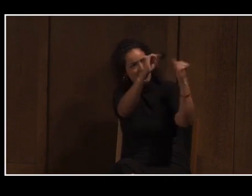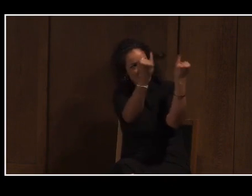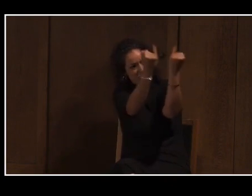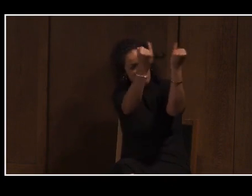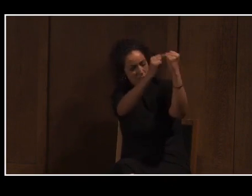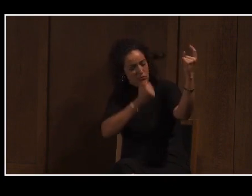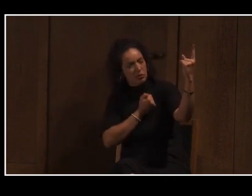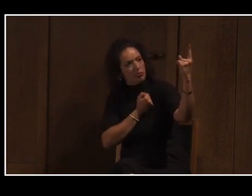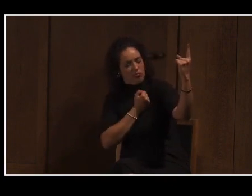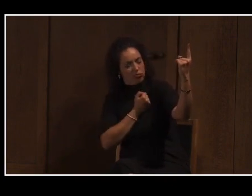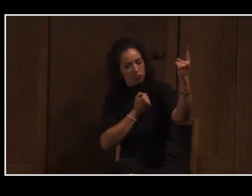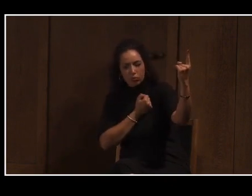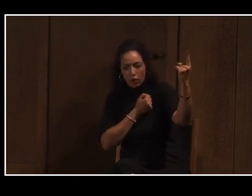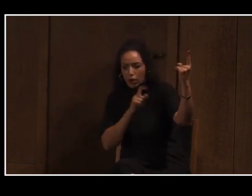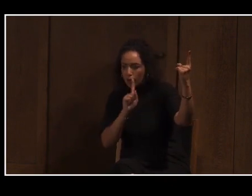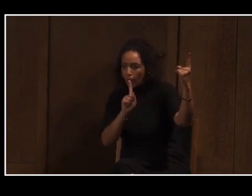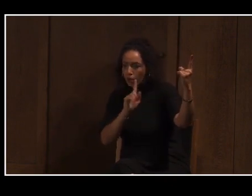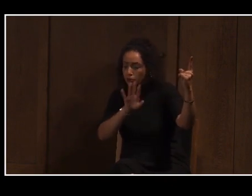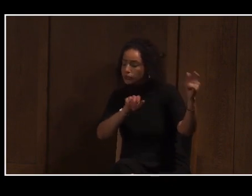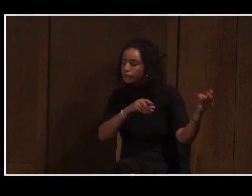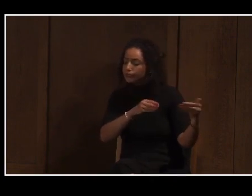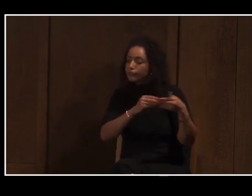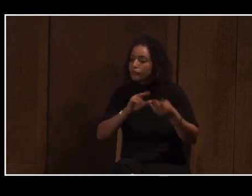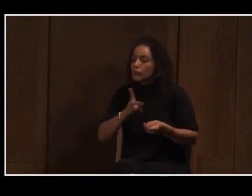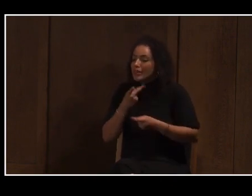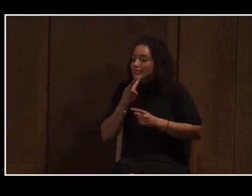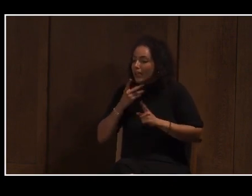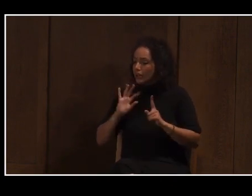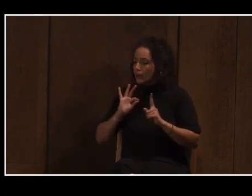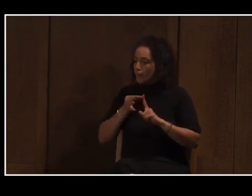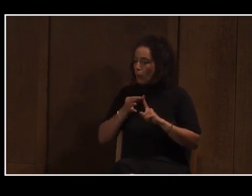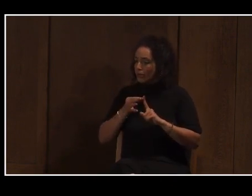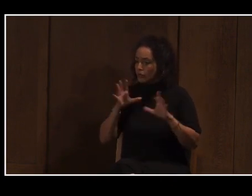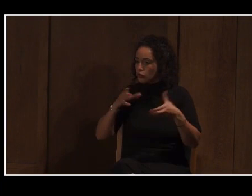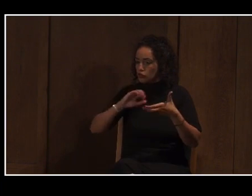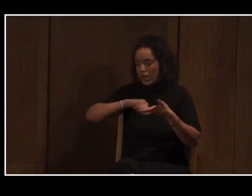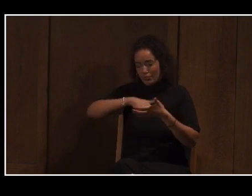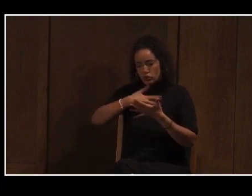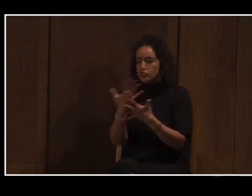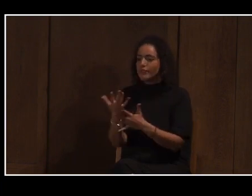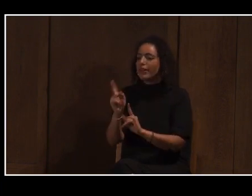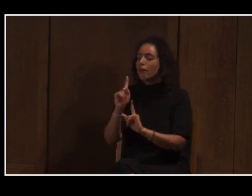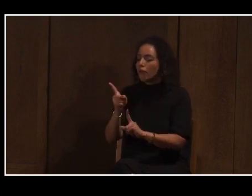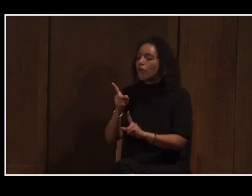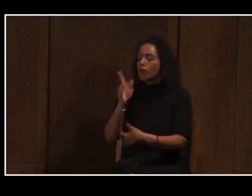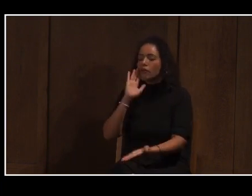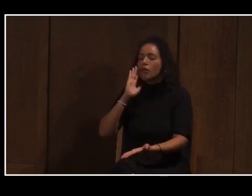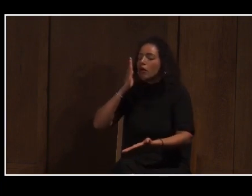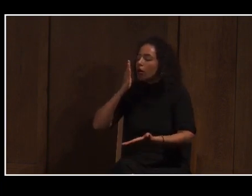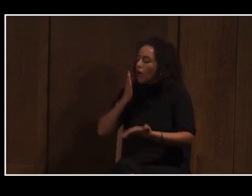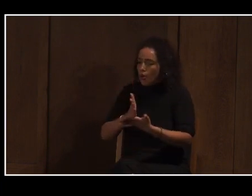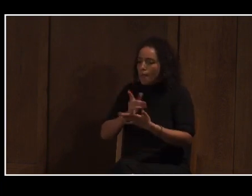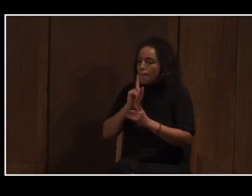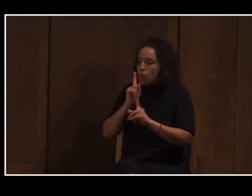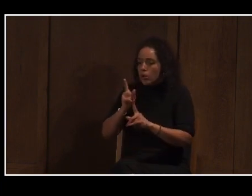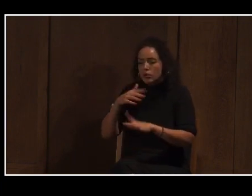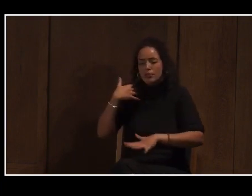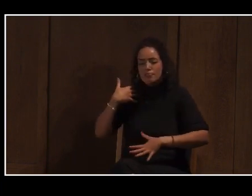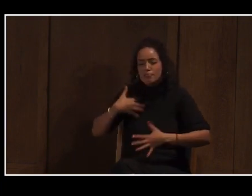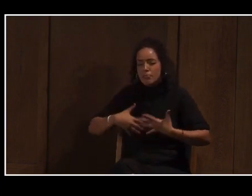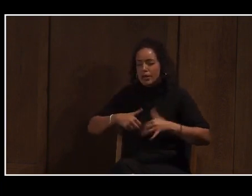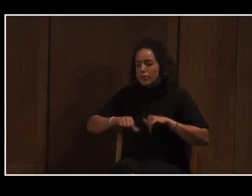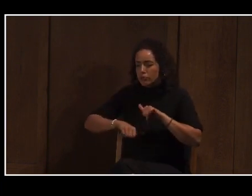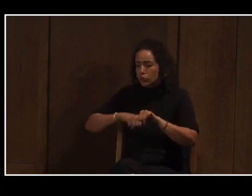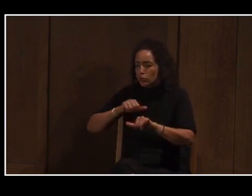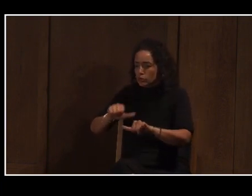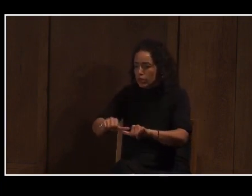ways. But that leads me to my second point in terms of shape-shifting. So absolutely, yes, like this is not without its pains. And besides